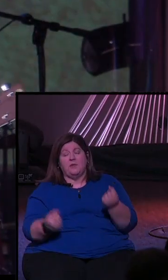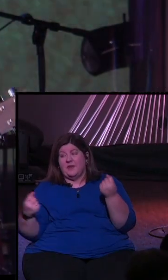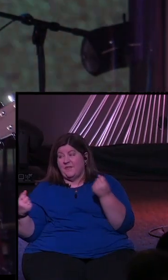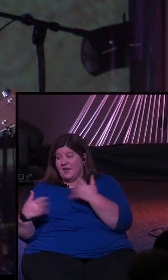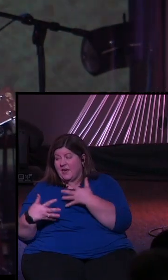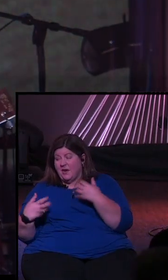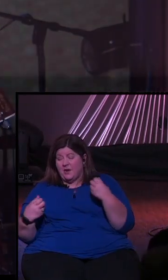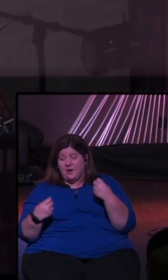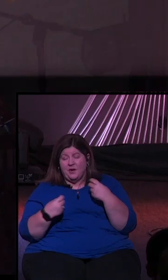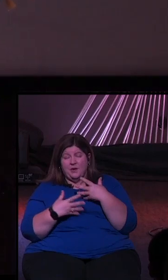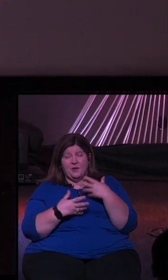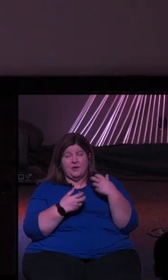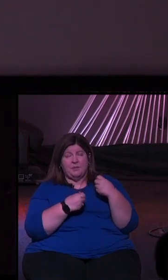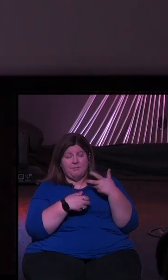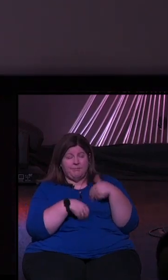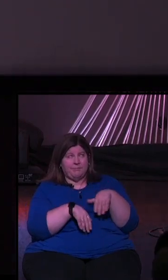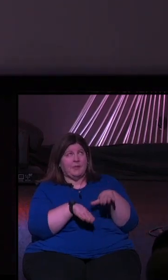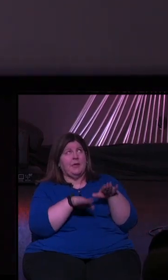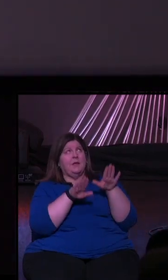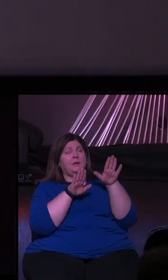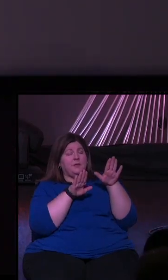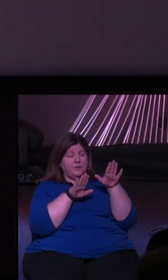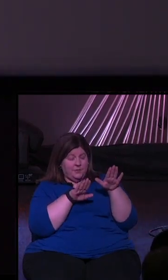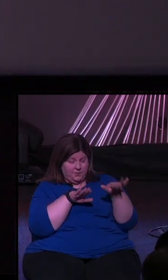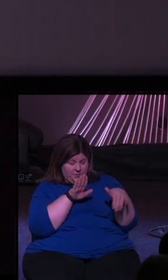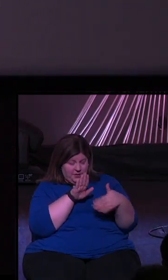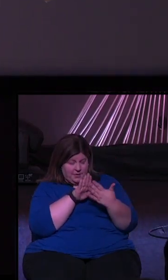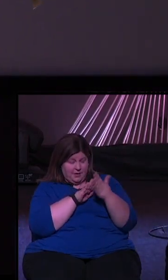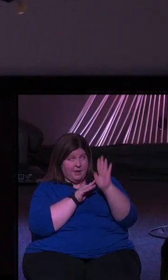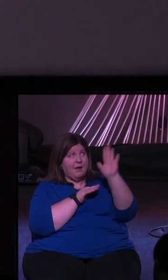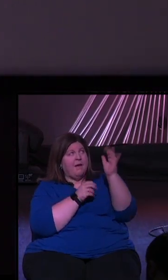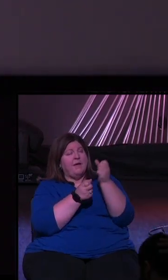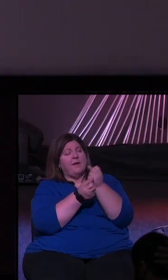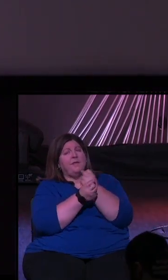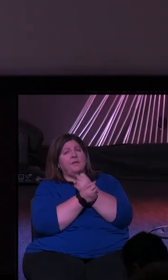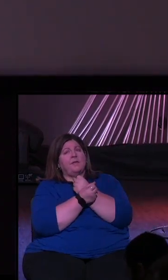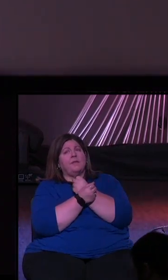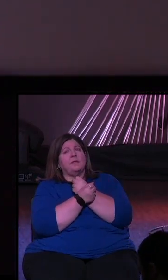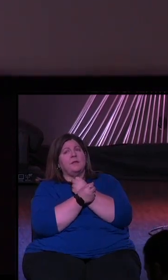Every fear bow down to your love,